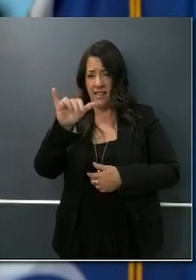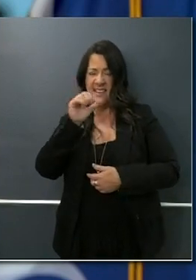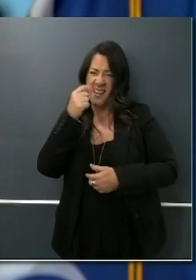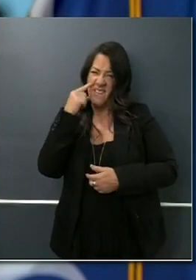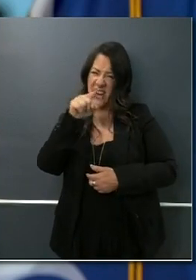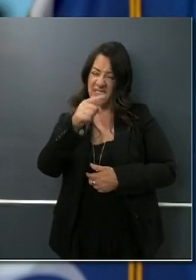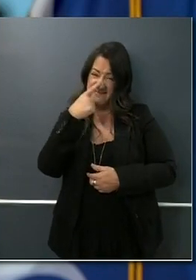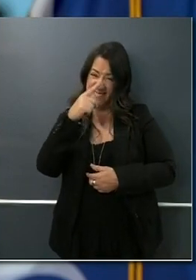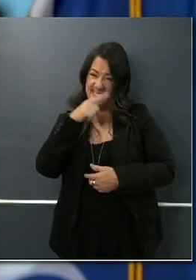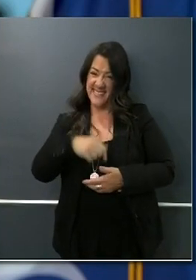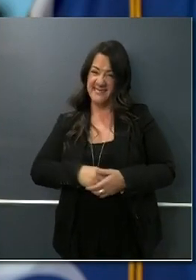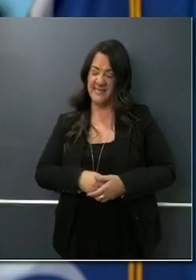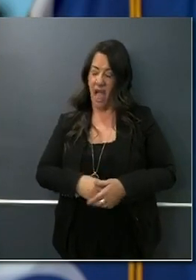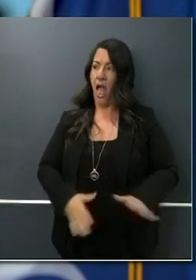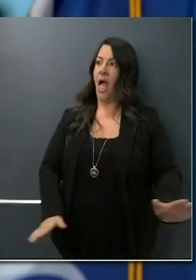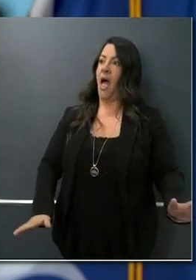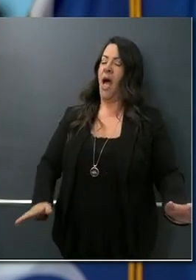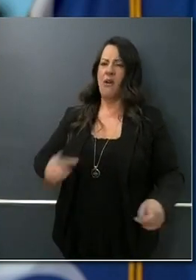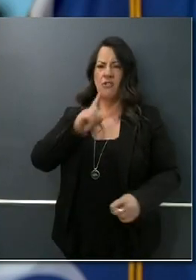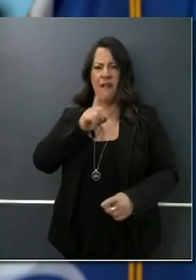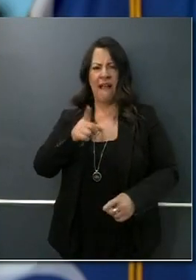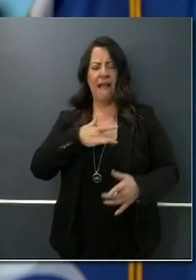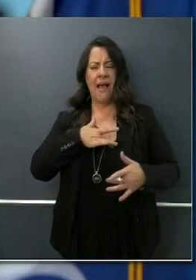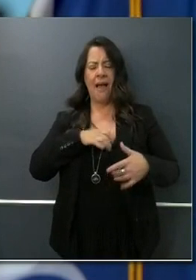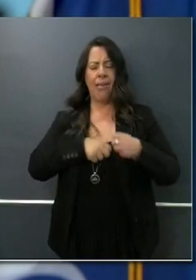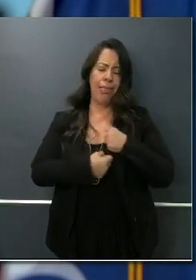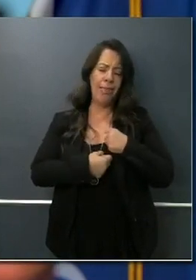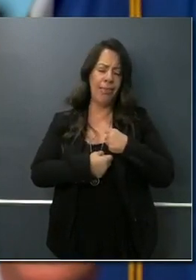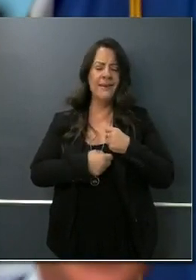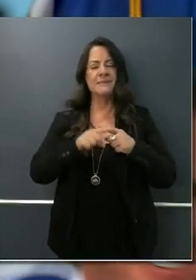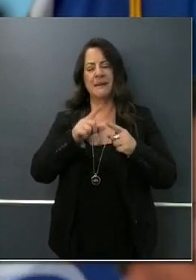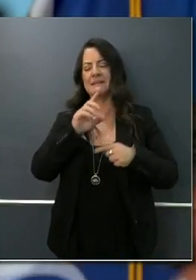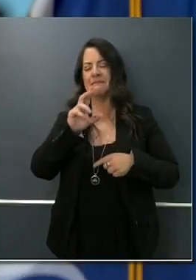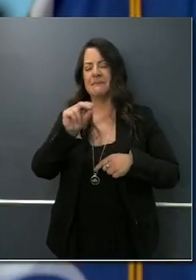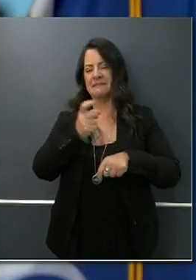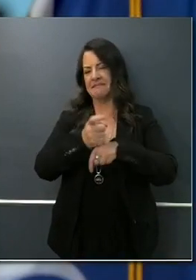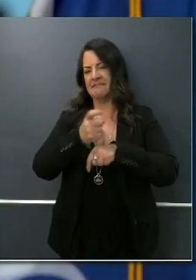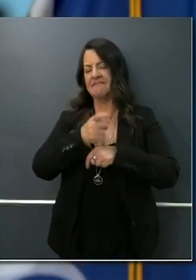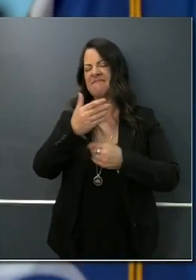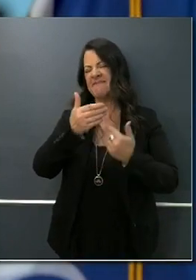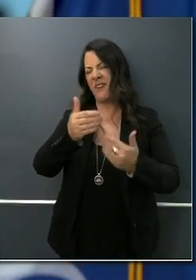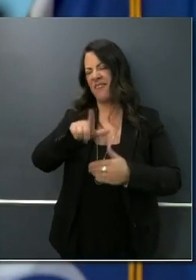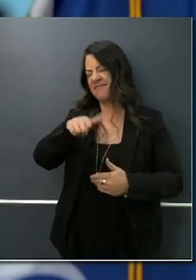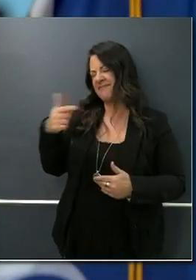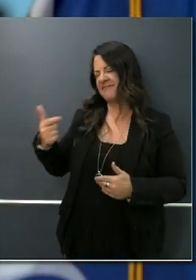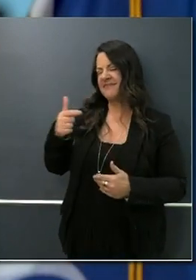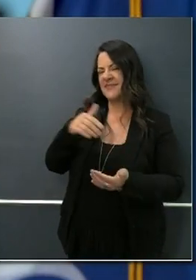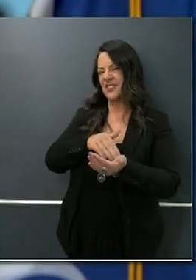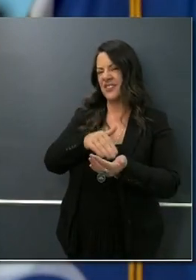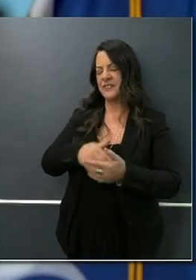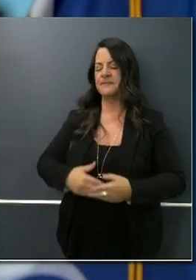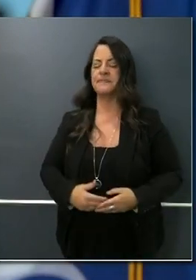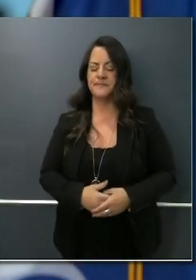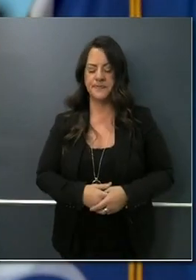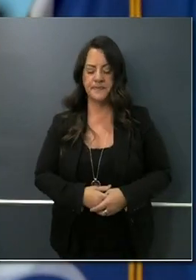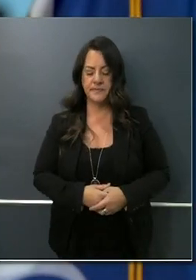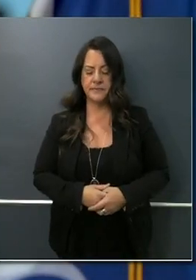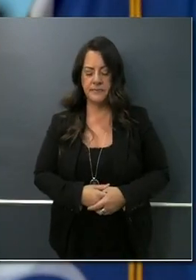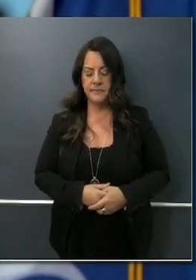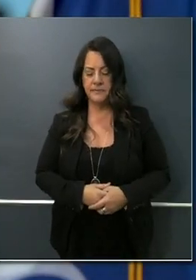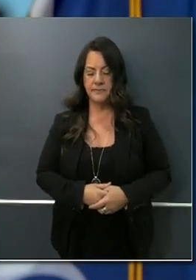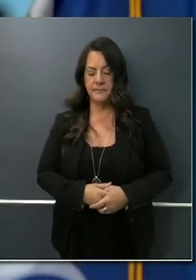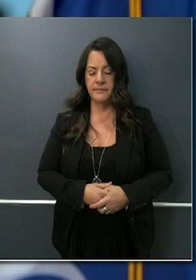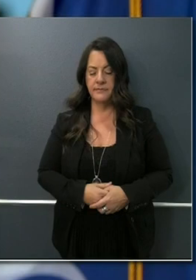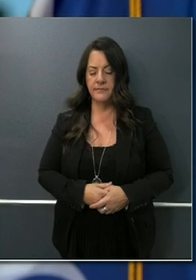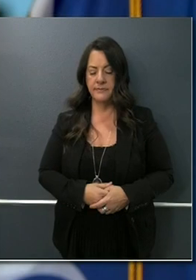heart or not. You've elevated me. So, Dr. Galley. I'm sorry. Thank you very much. Doctor, we've been seeing a